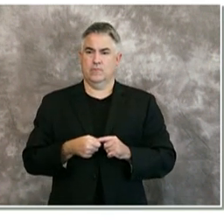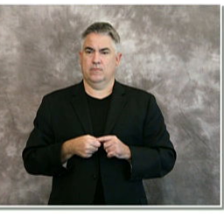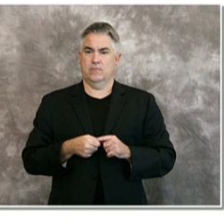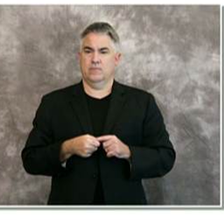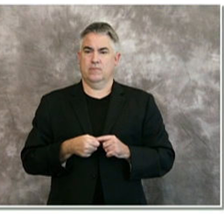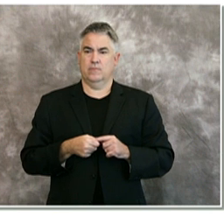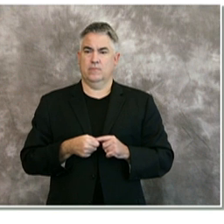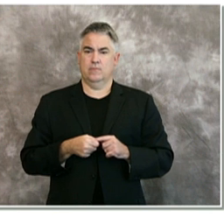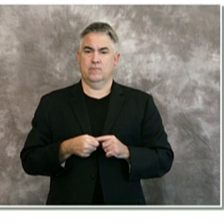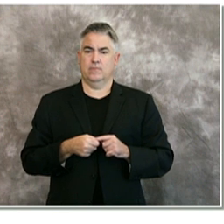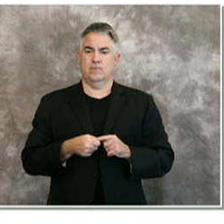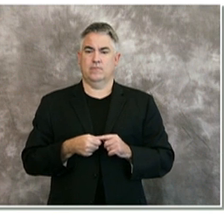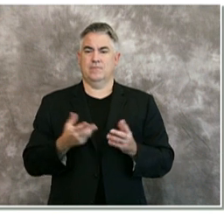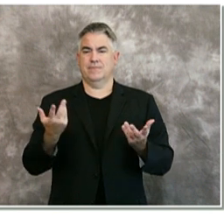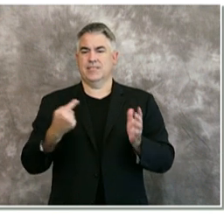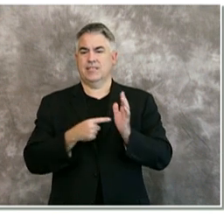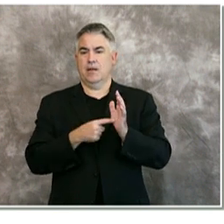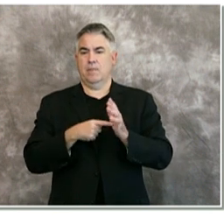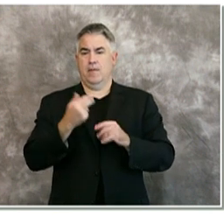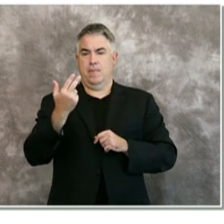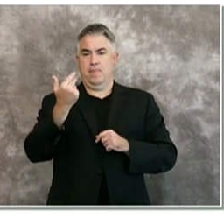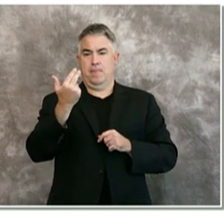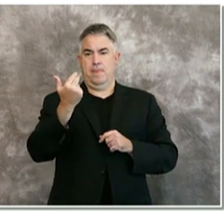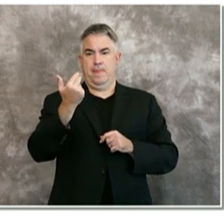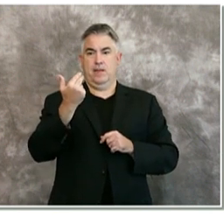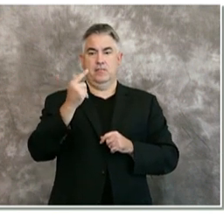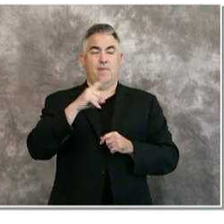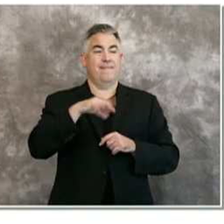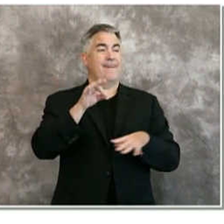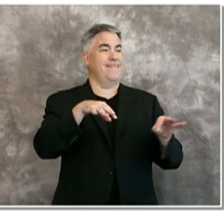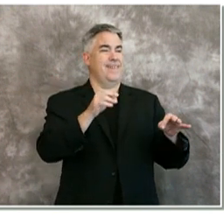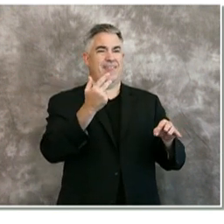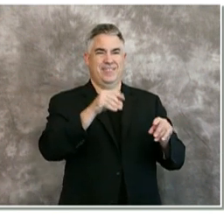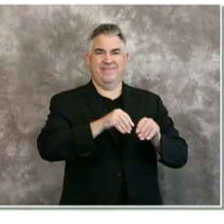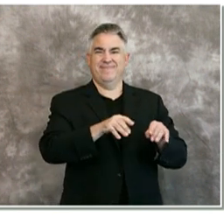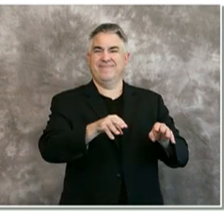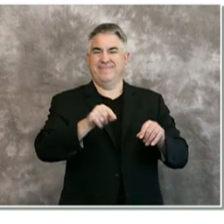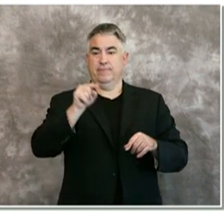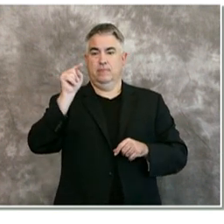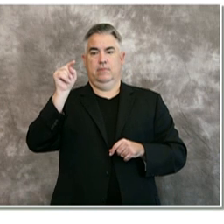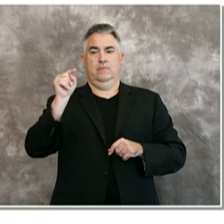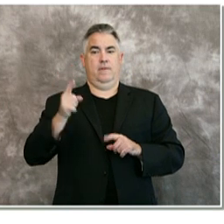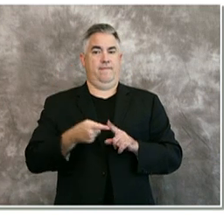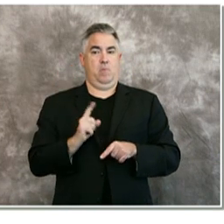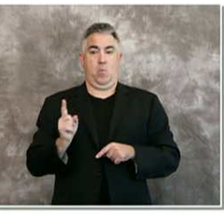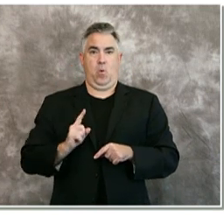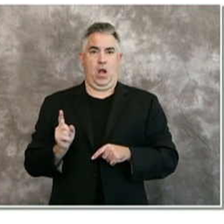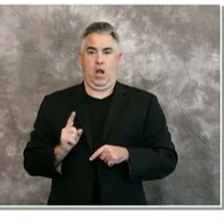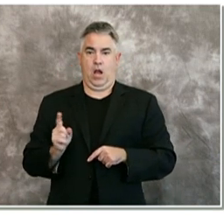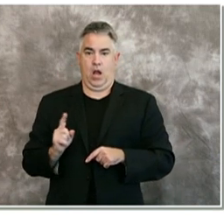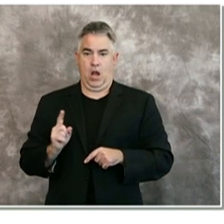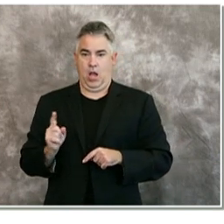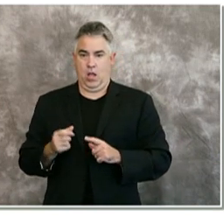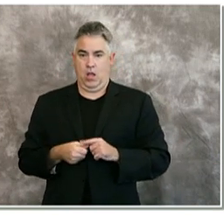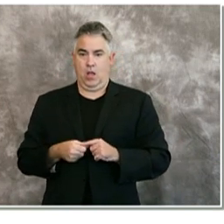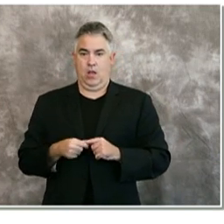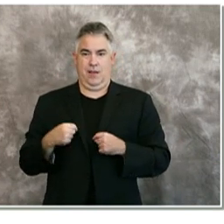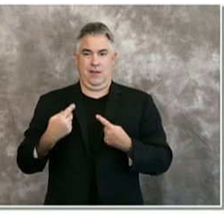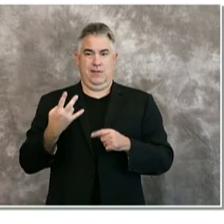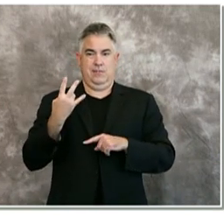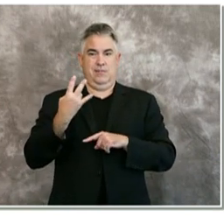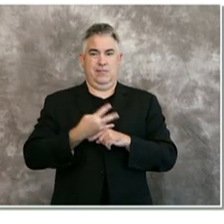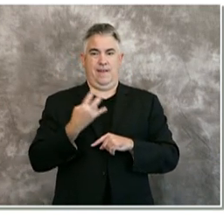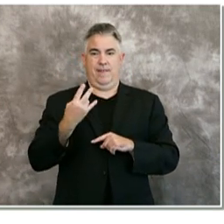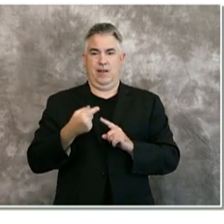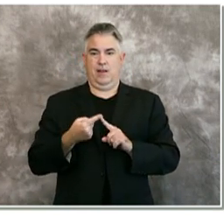it shows the outbreaks that are currently in the past 7 days, and I apologize, but the